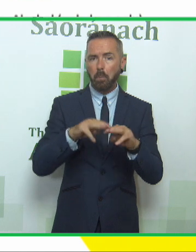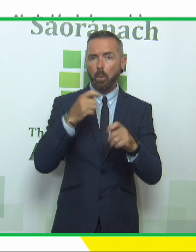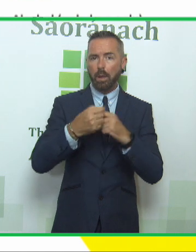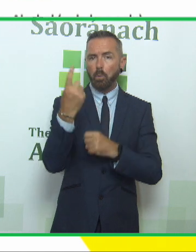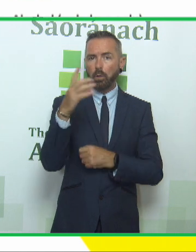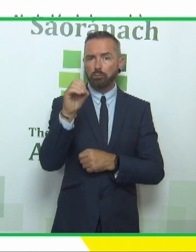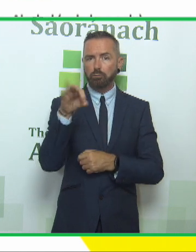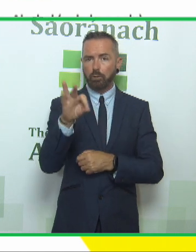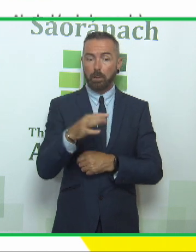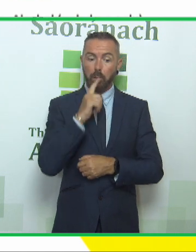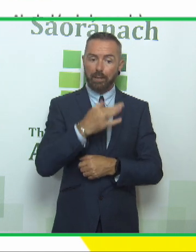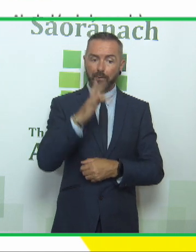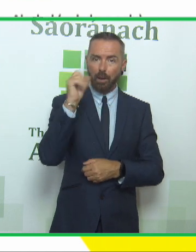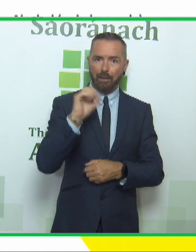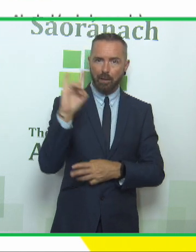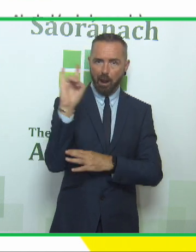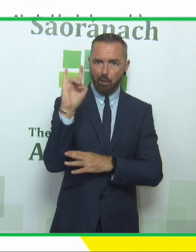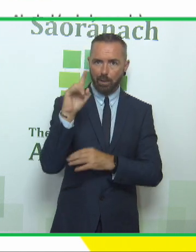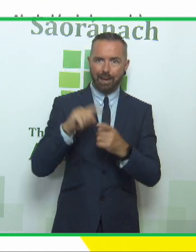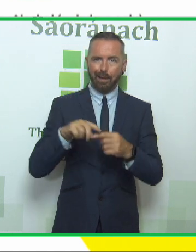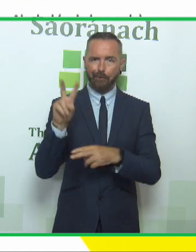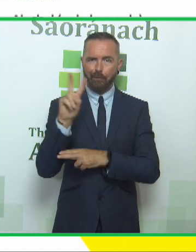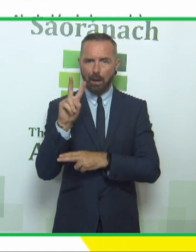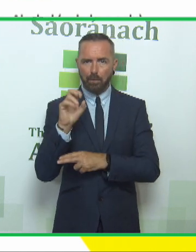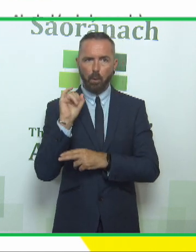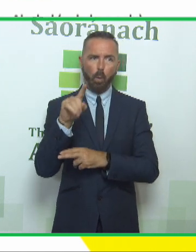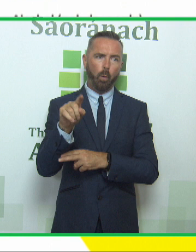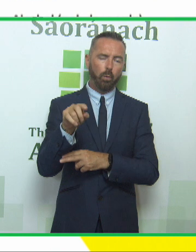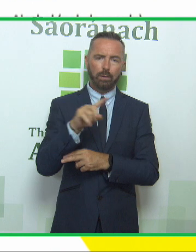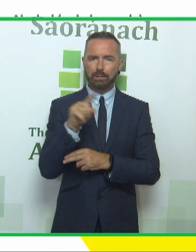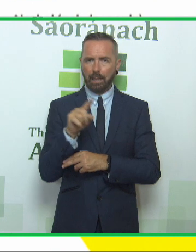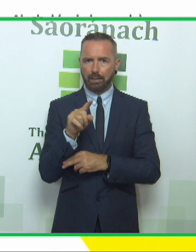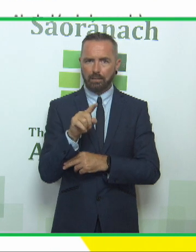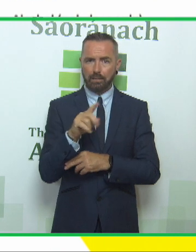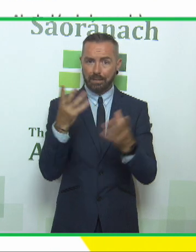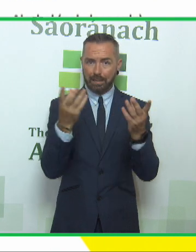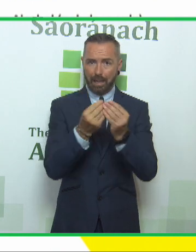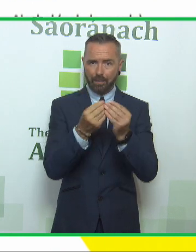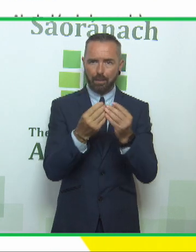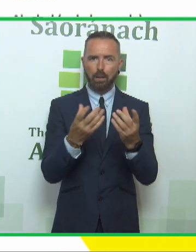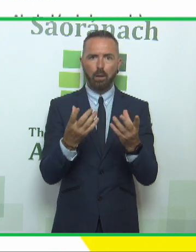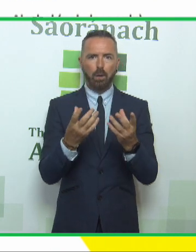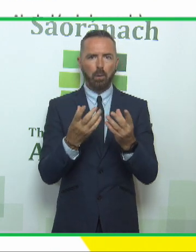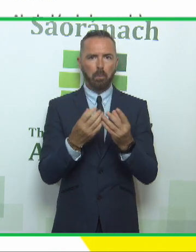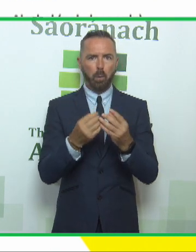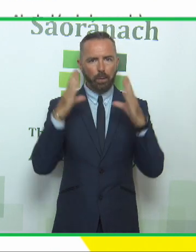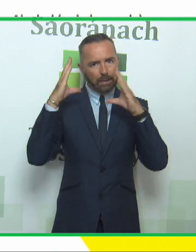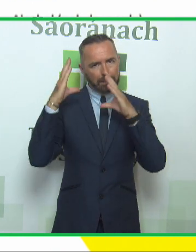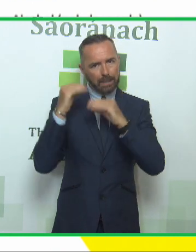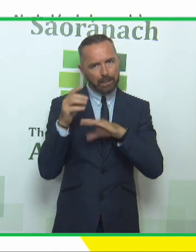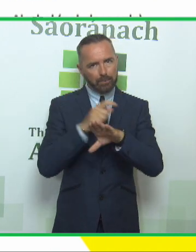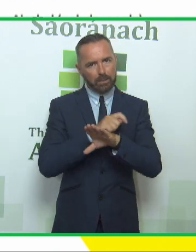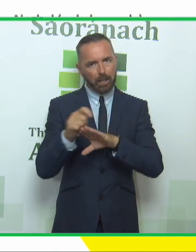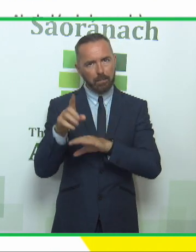as heroin, and a benzodiazepine, such as Valium, you're taking them together. They're both sedative drugs. They both work